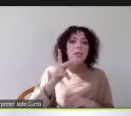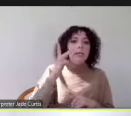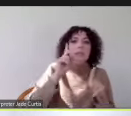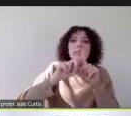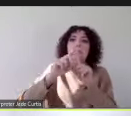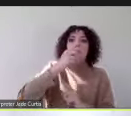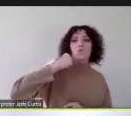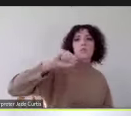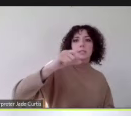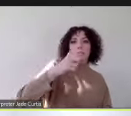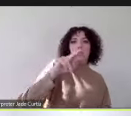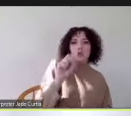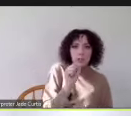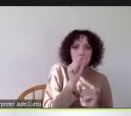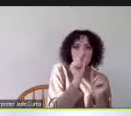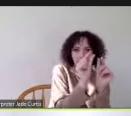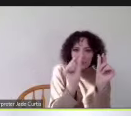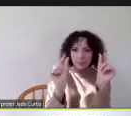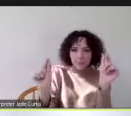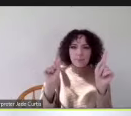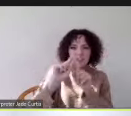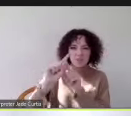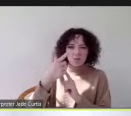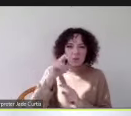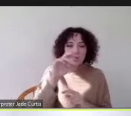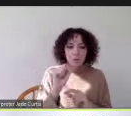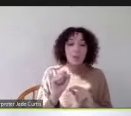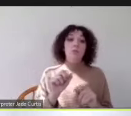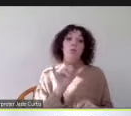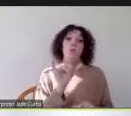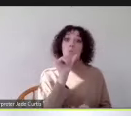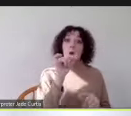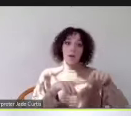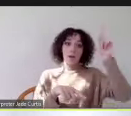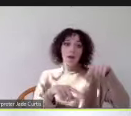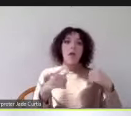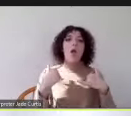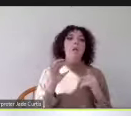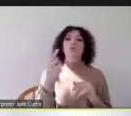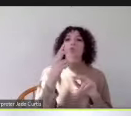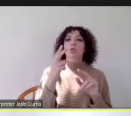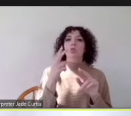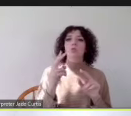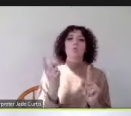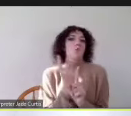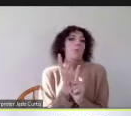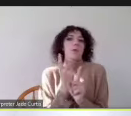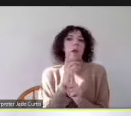at. And on the y-axis, there is the normalized concentration of these target